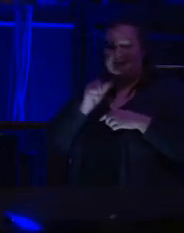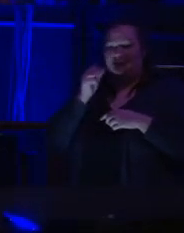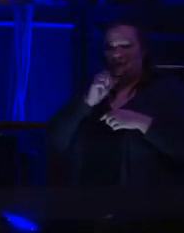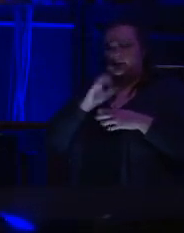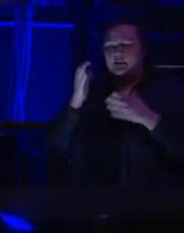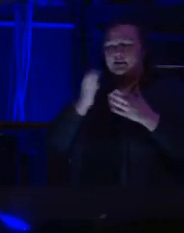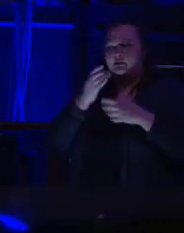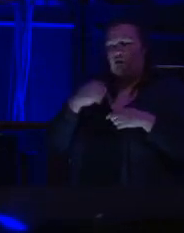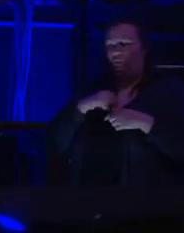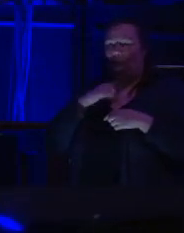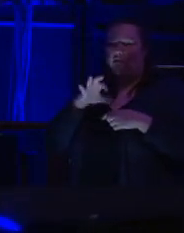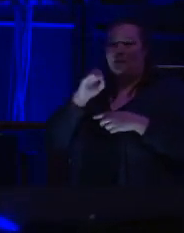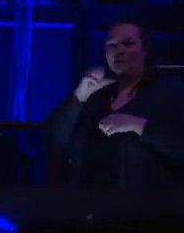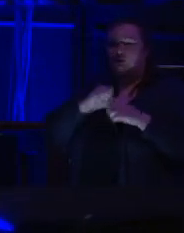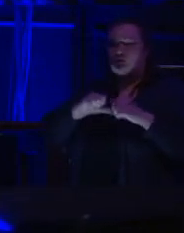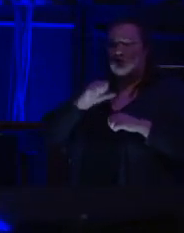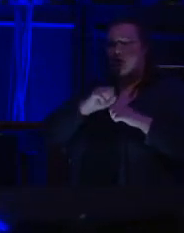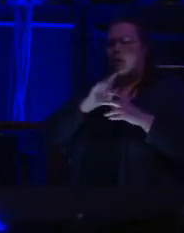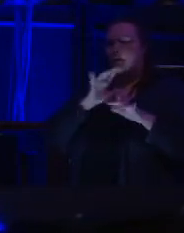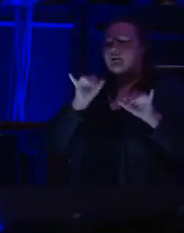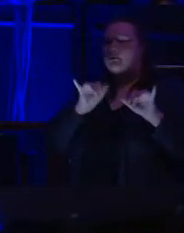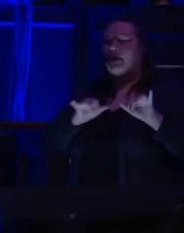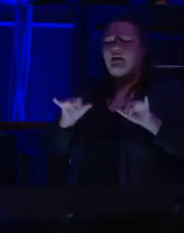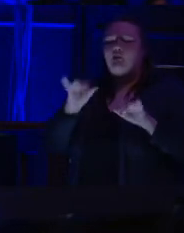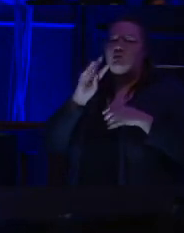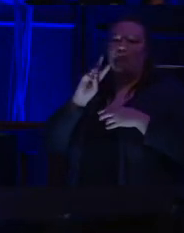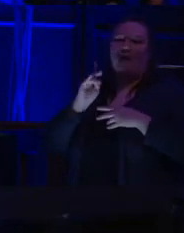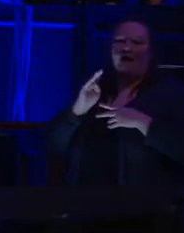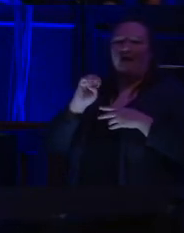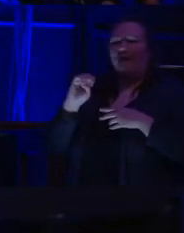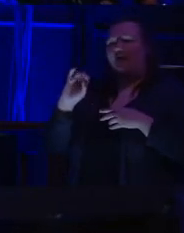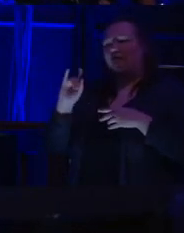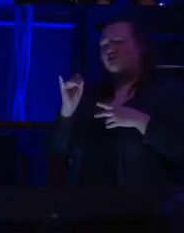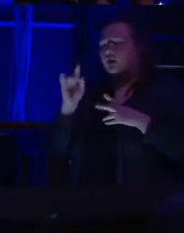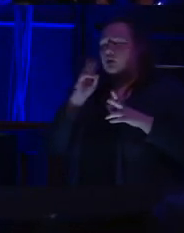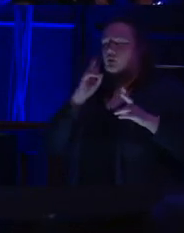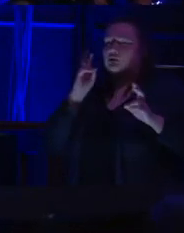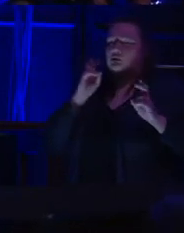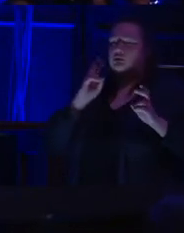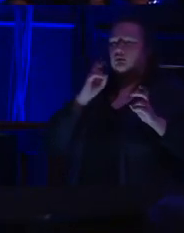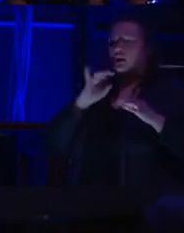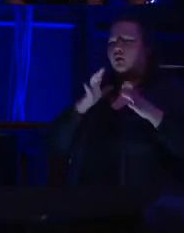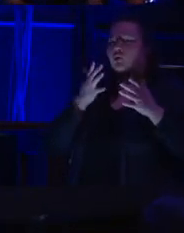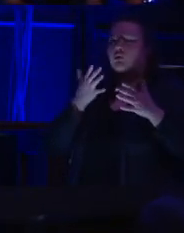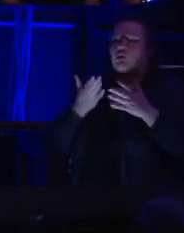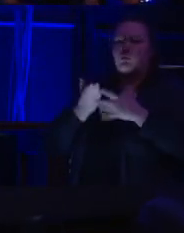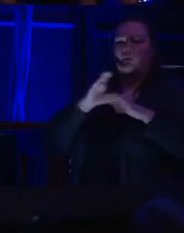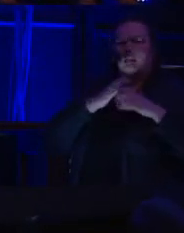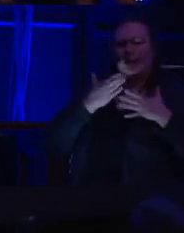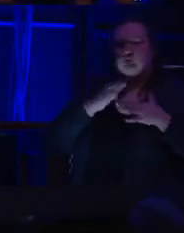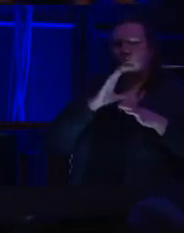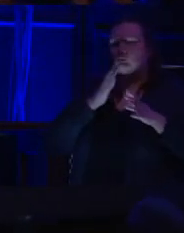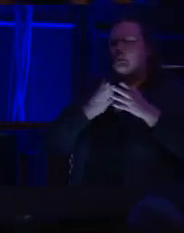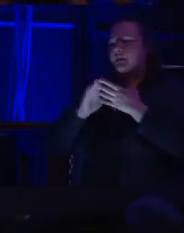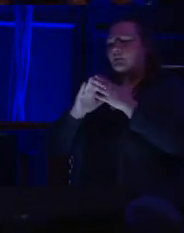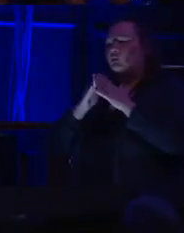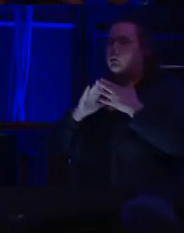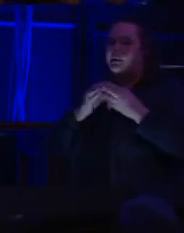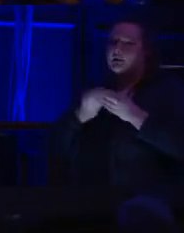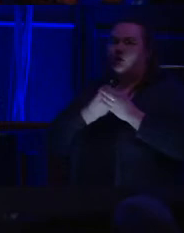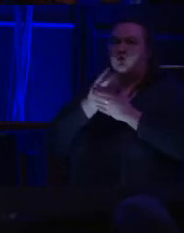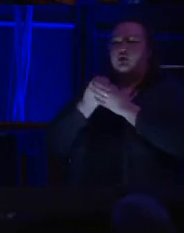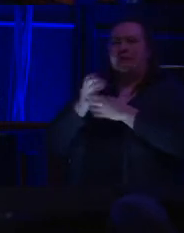we find each other in the patterned wave of shadow and sound through classrooms or in community gardens